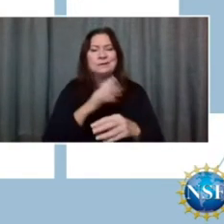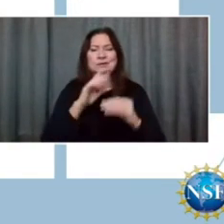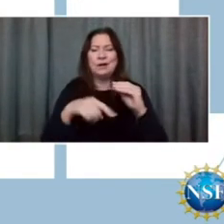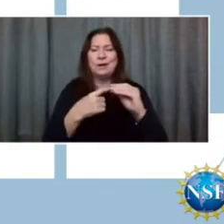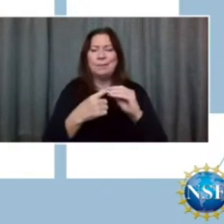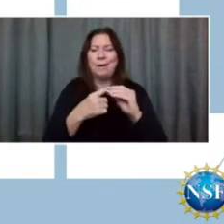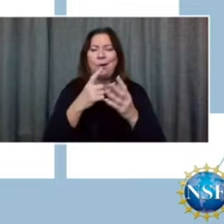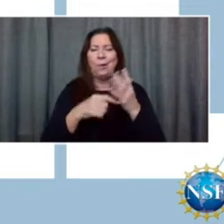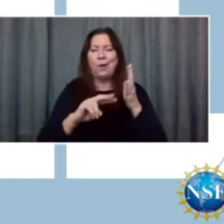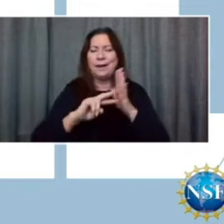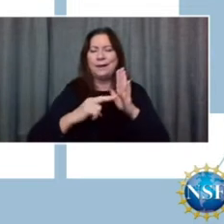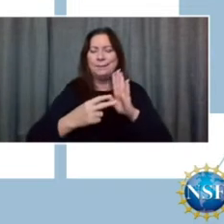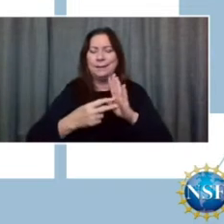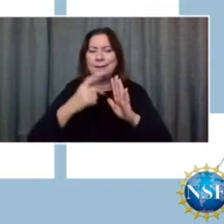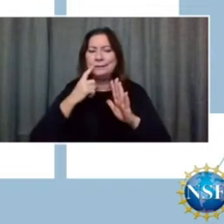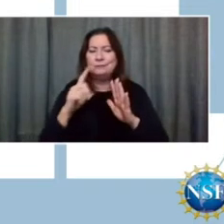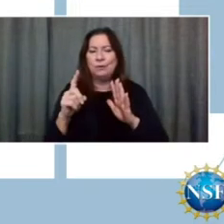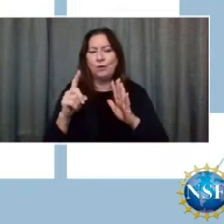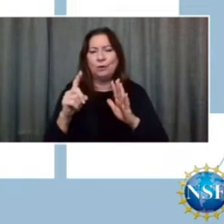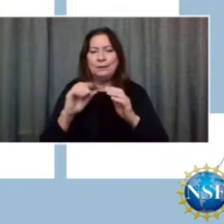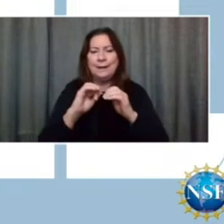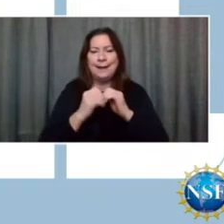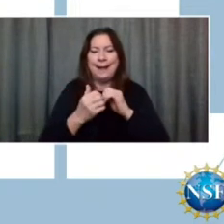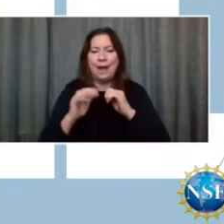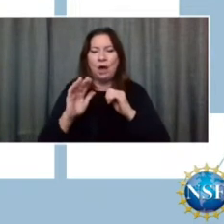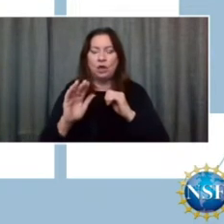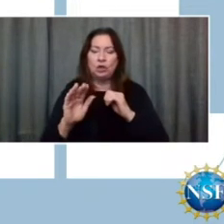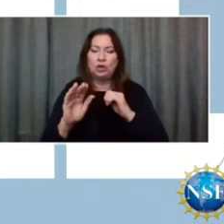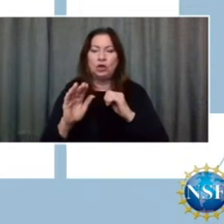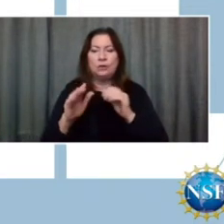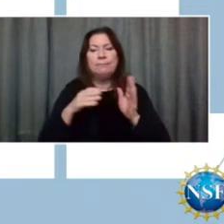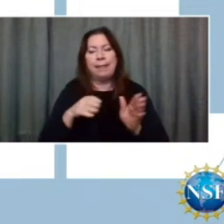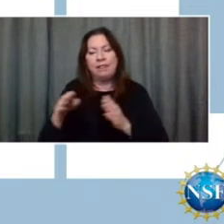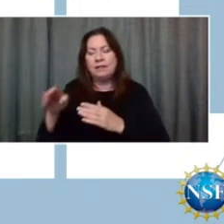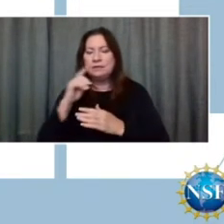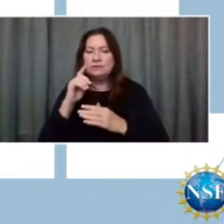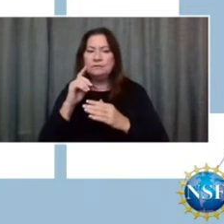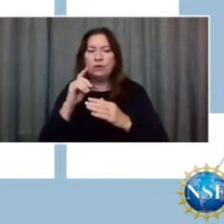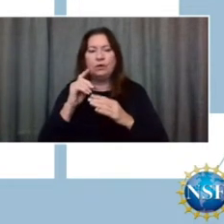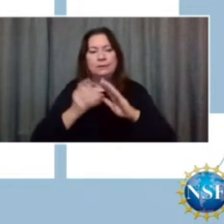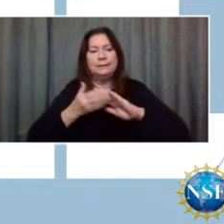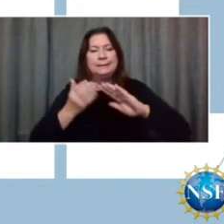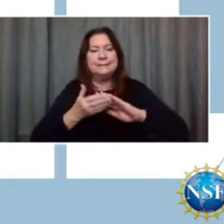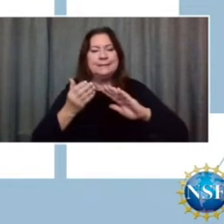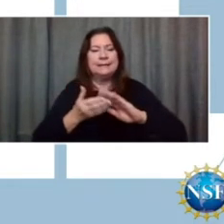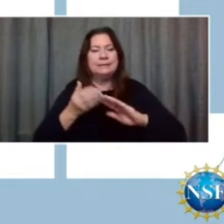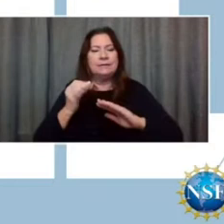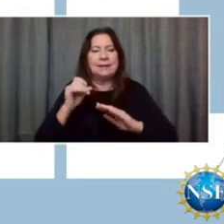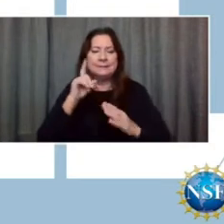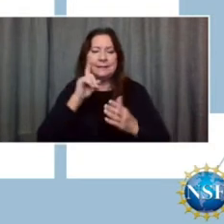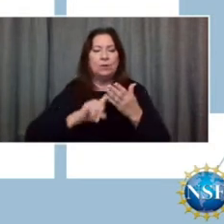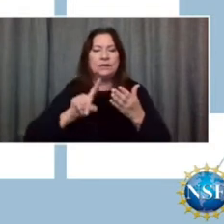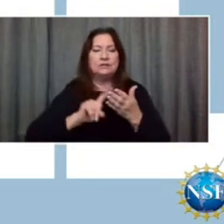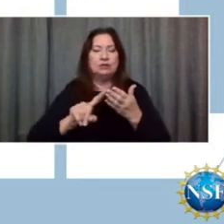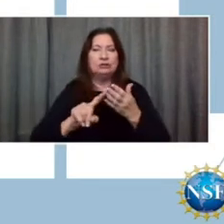means for the ways that your methods for conducting ISE research have evolved or shifted.